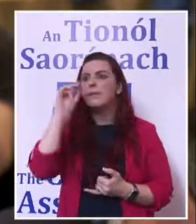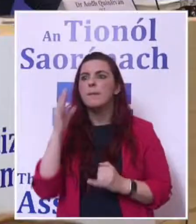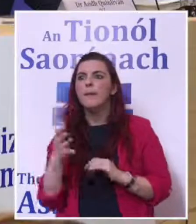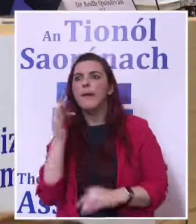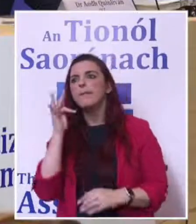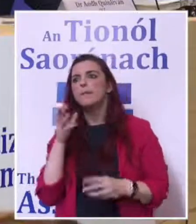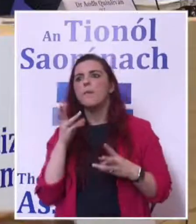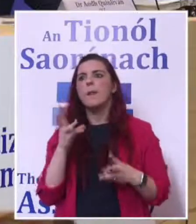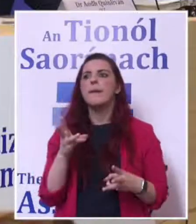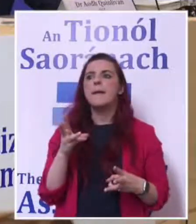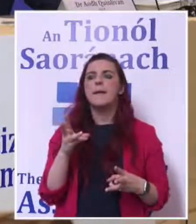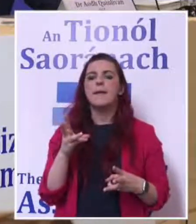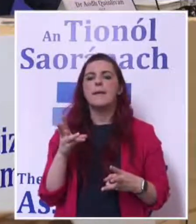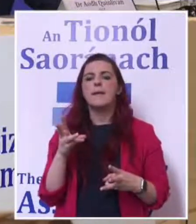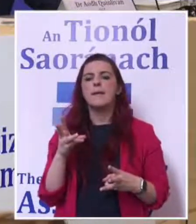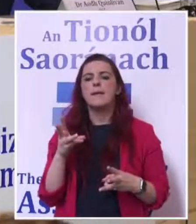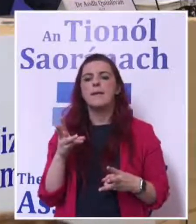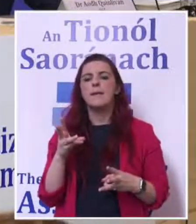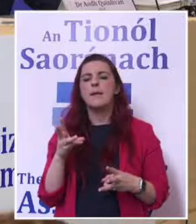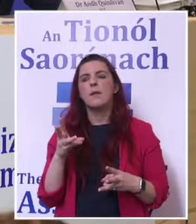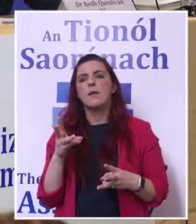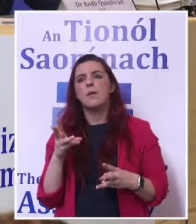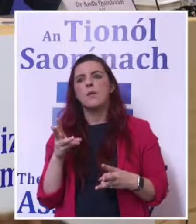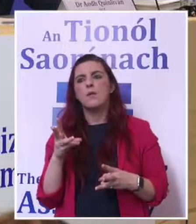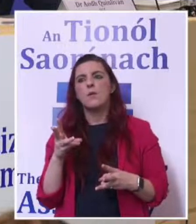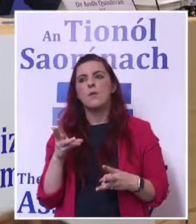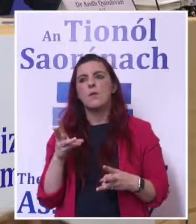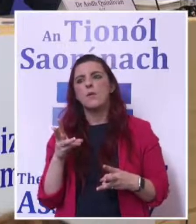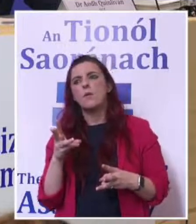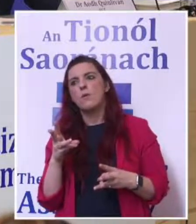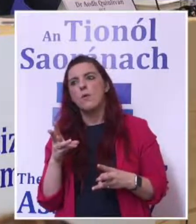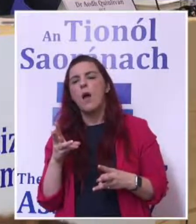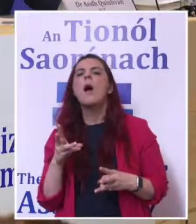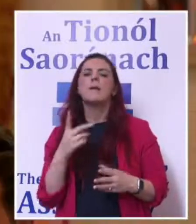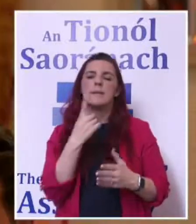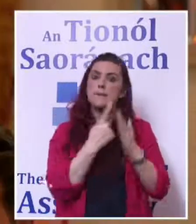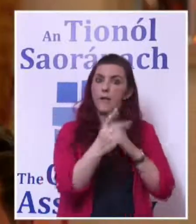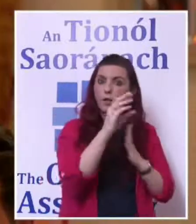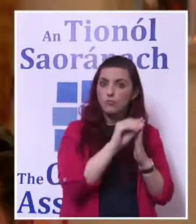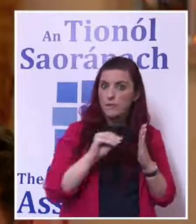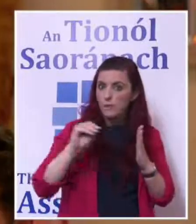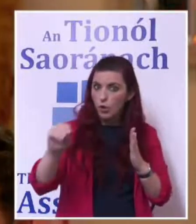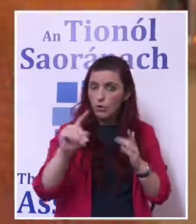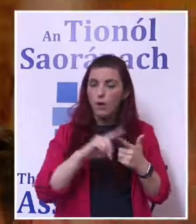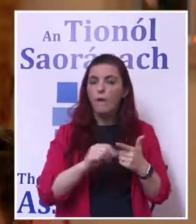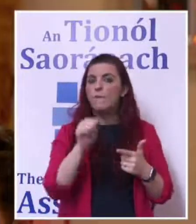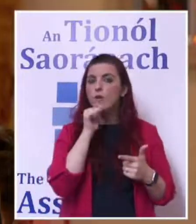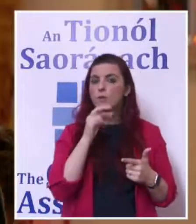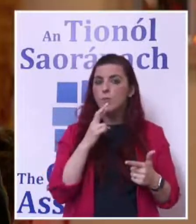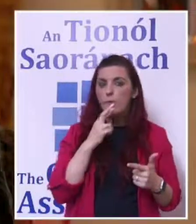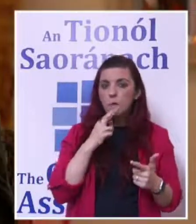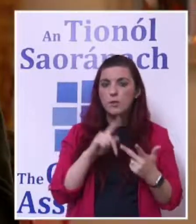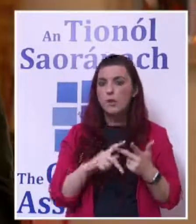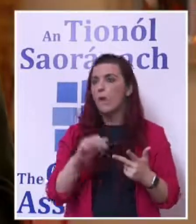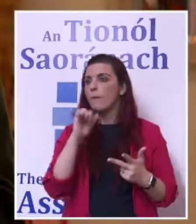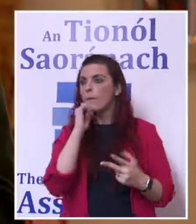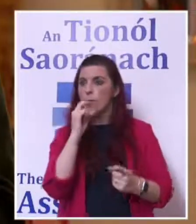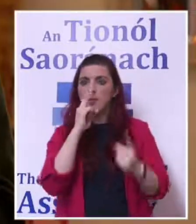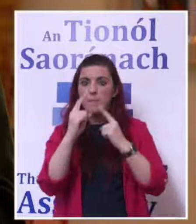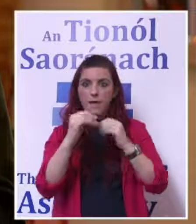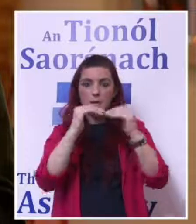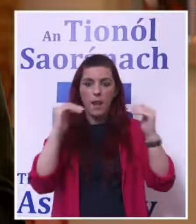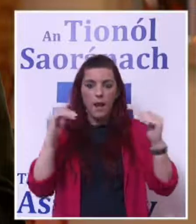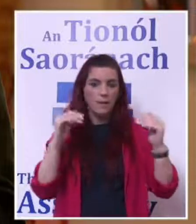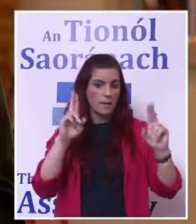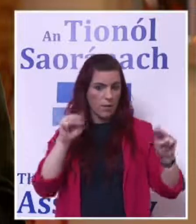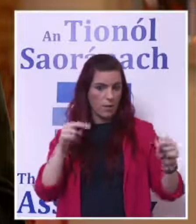it's, PR, whether it's single transferable, whether it's first past the post, can we make